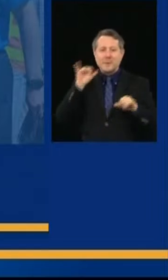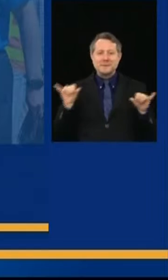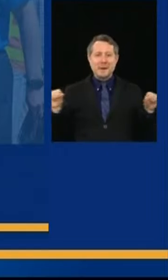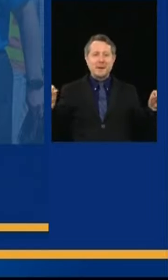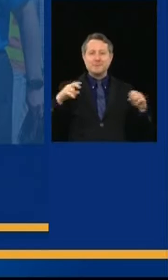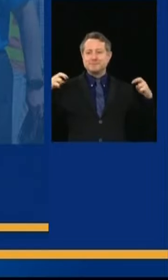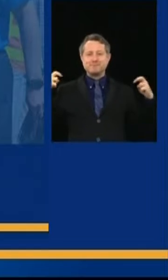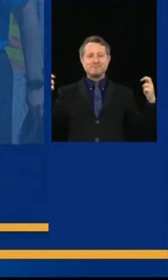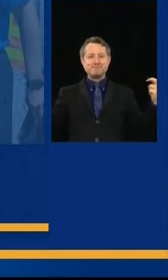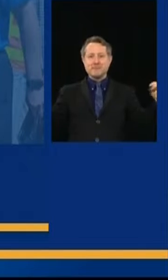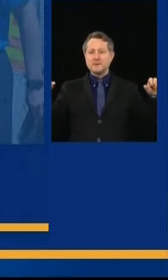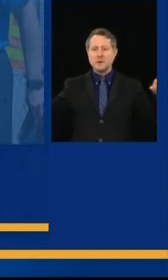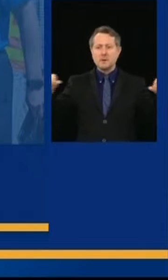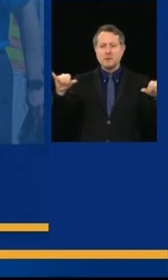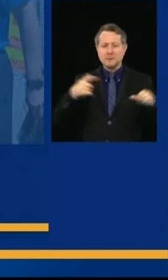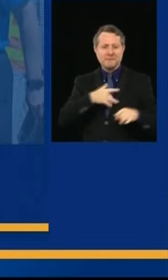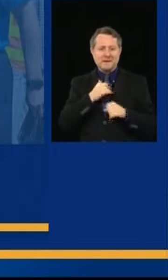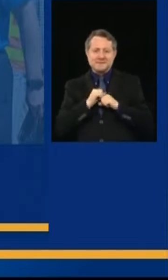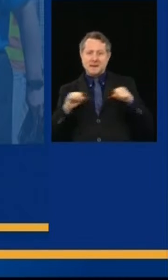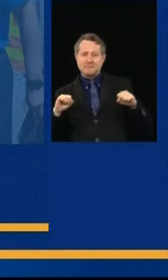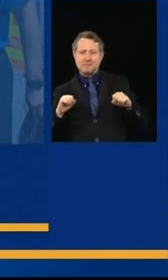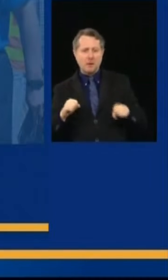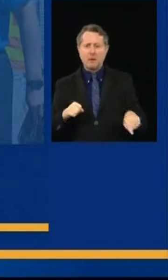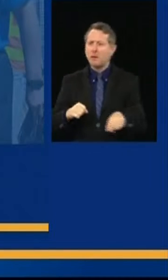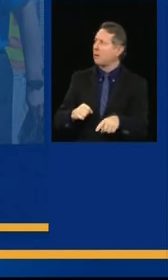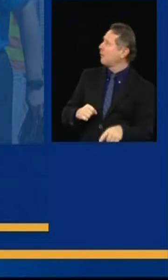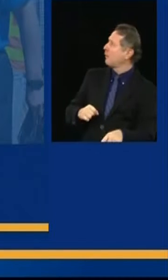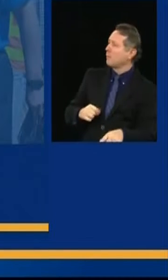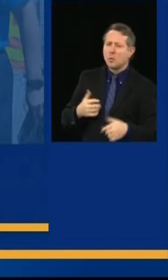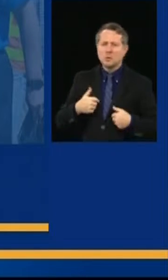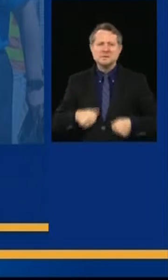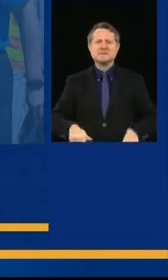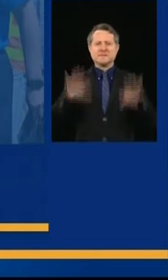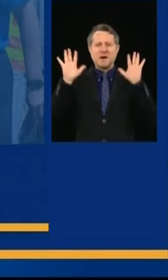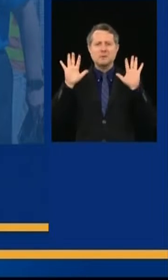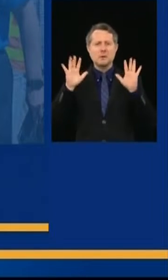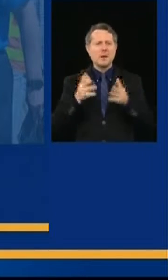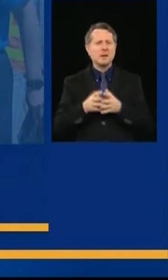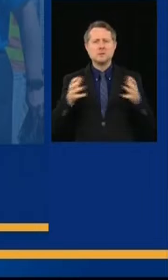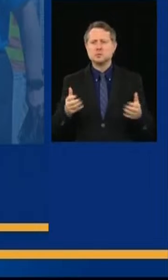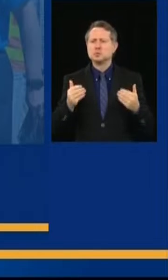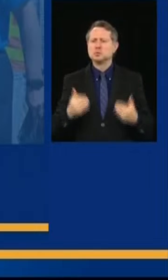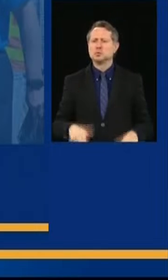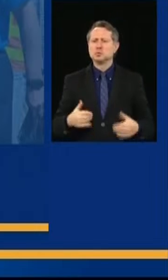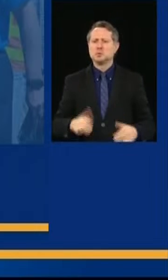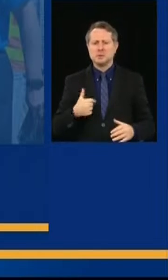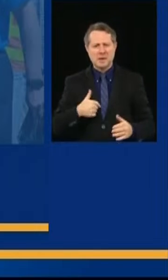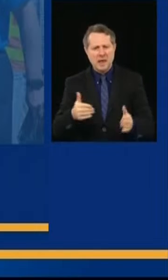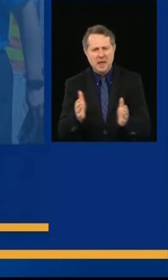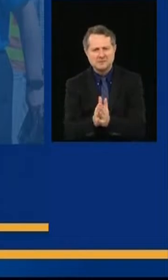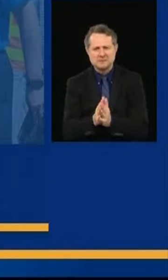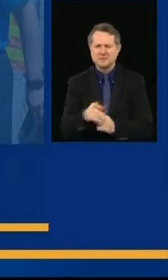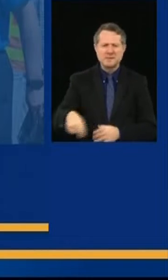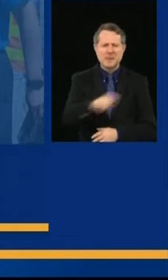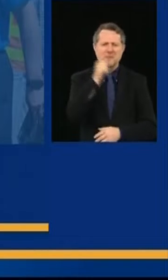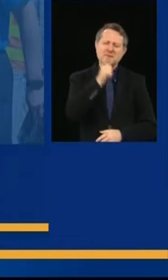safe. They made a tremendous sacrifice, and I asked them to do it myself day after day.